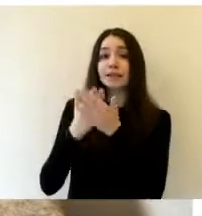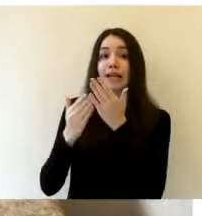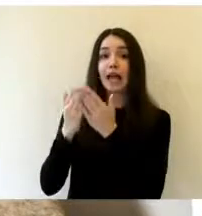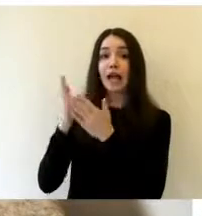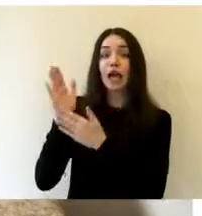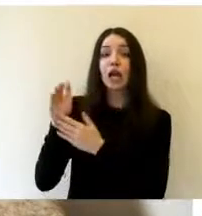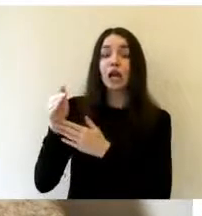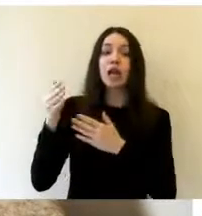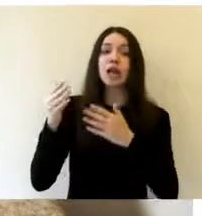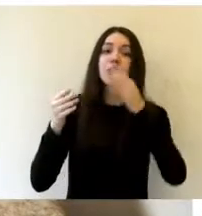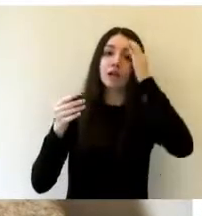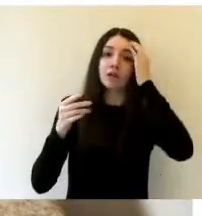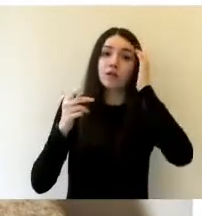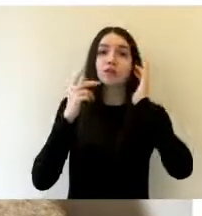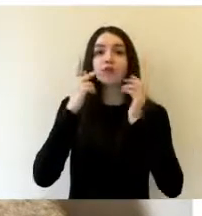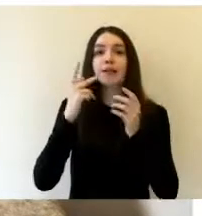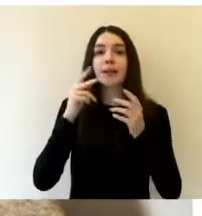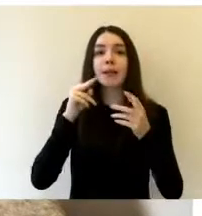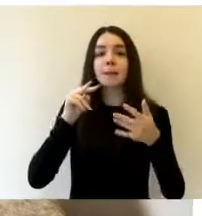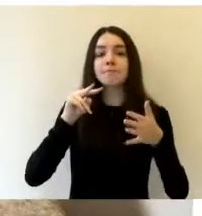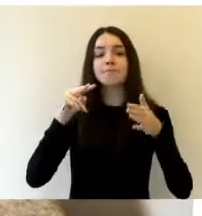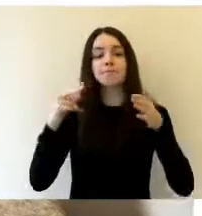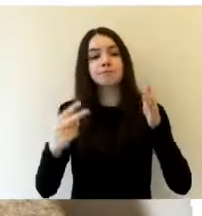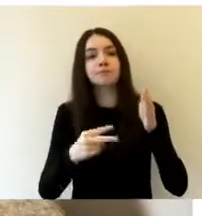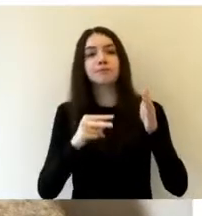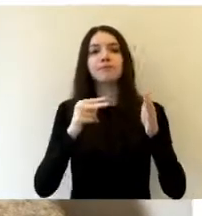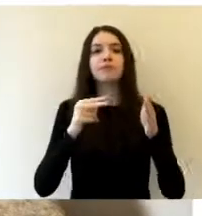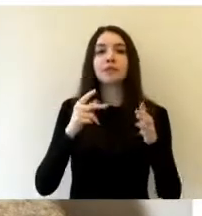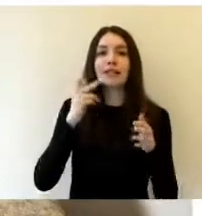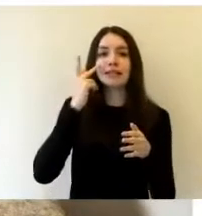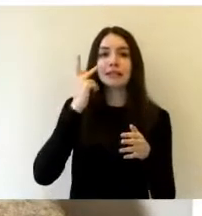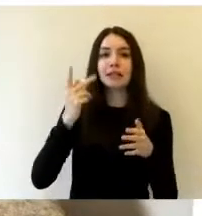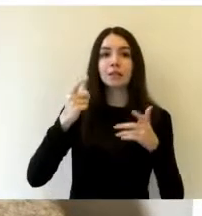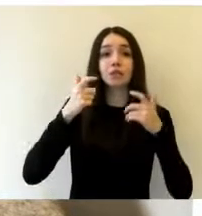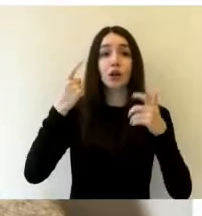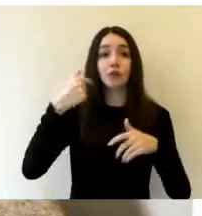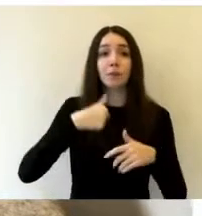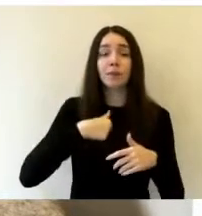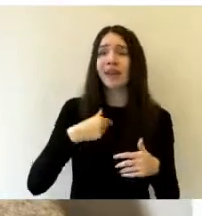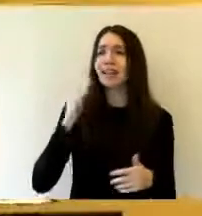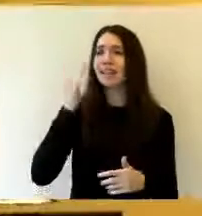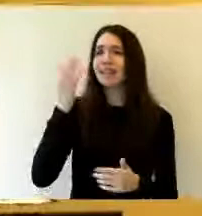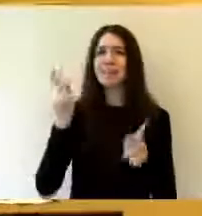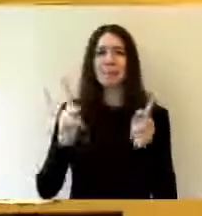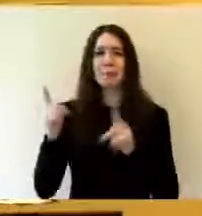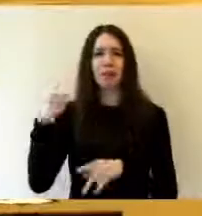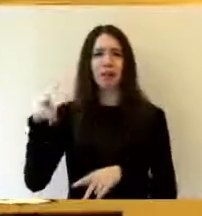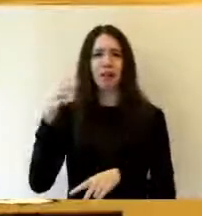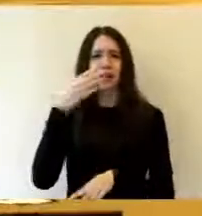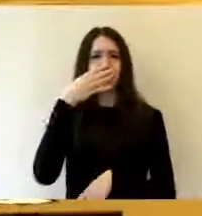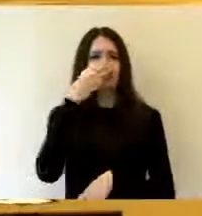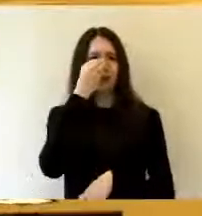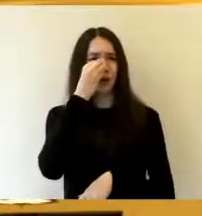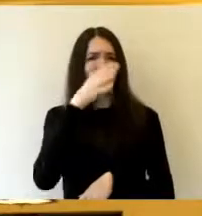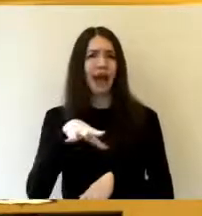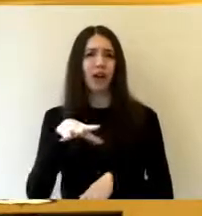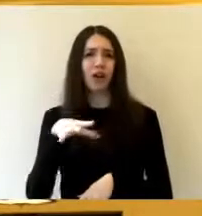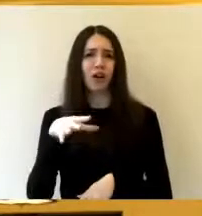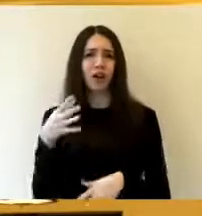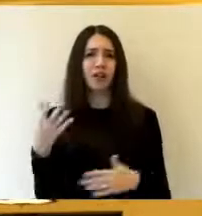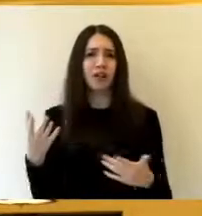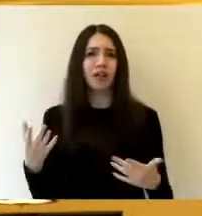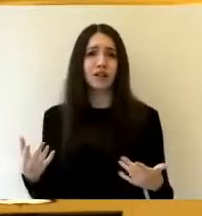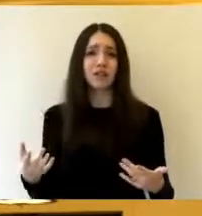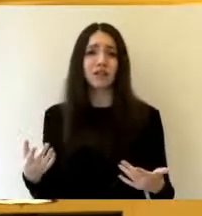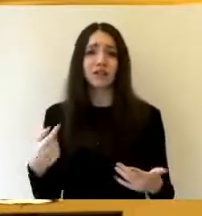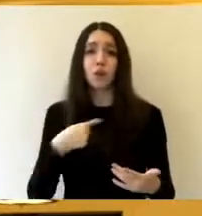the event seemed monumental to me, and people didn't seem to care or didn't seem to be ashamed in the way that they ought to, because we're not